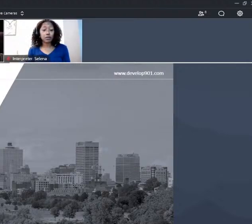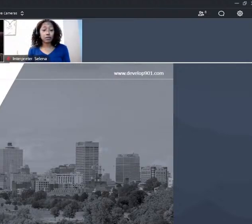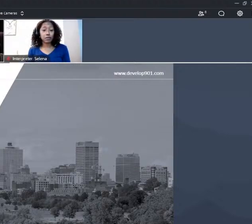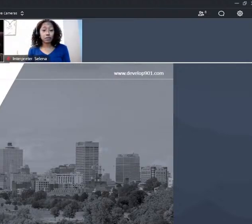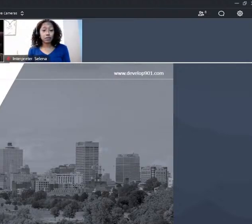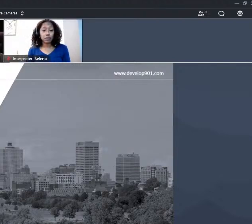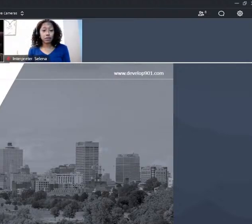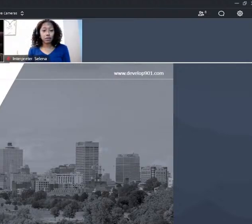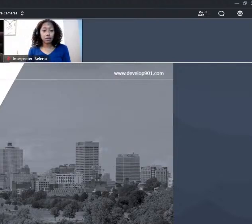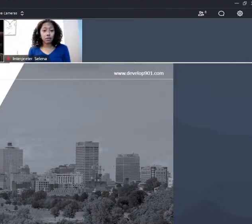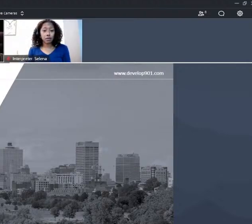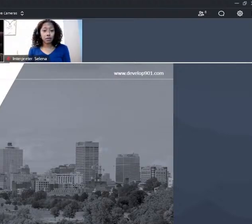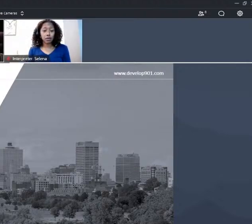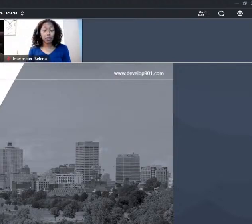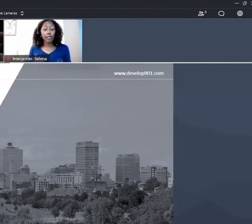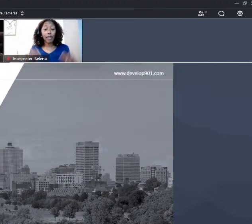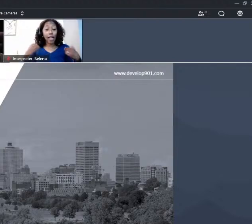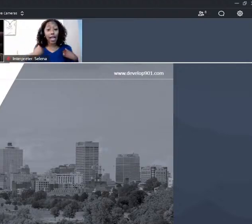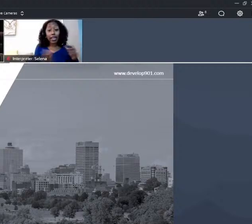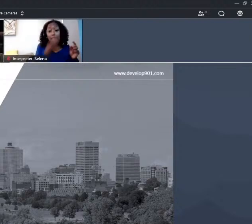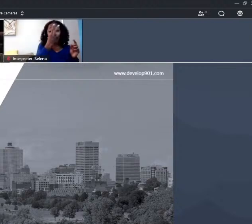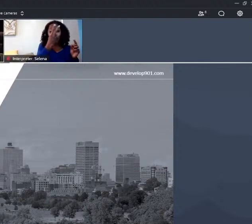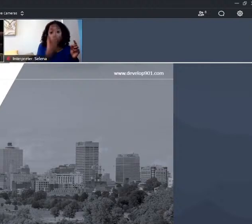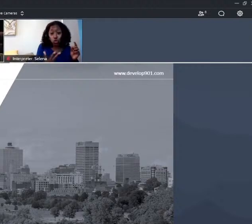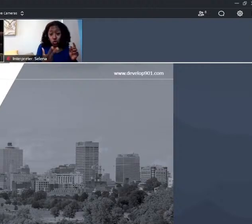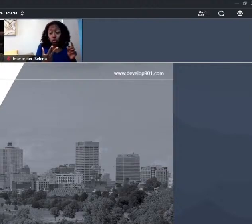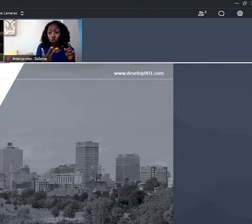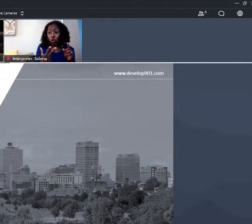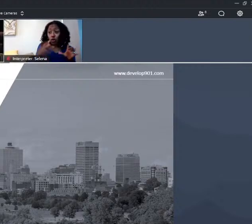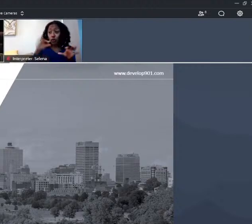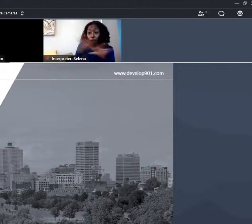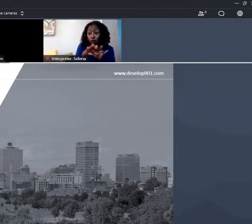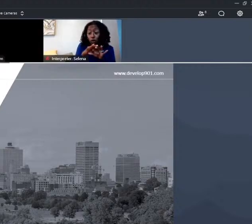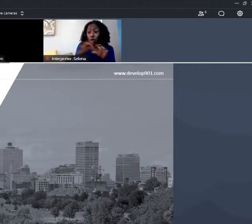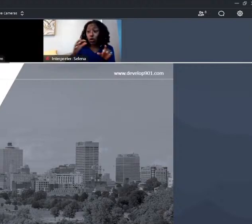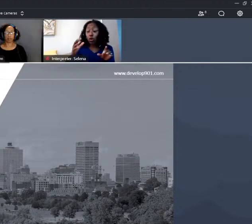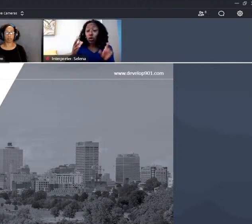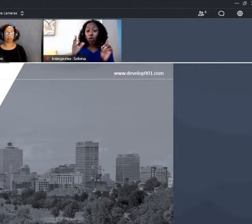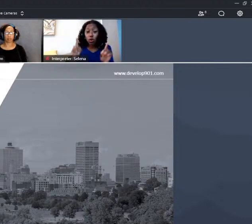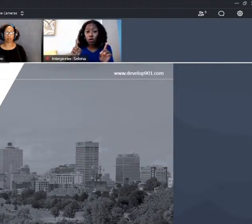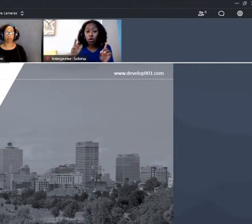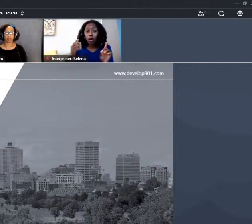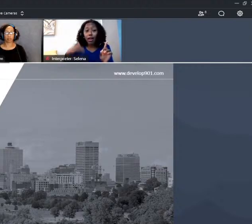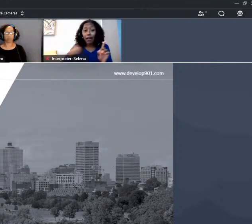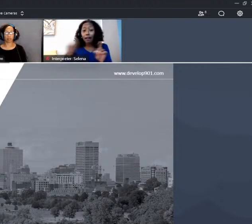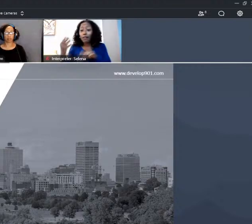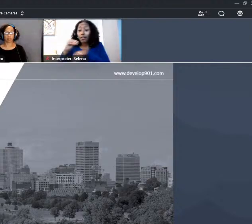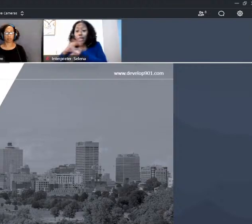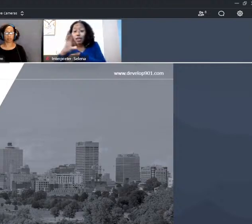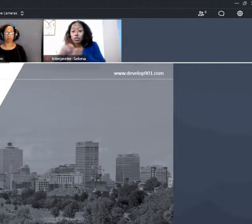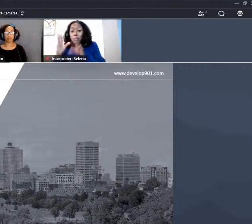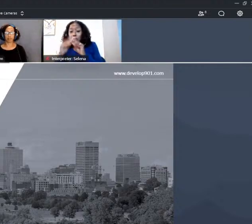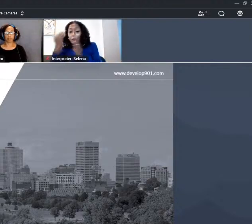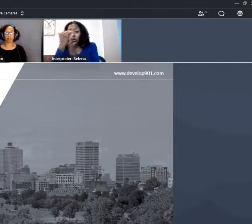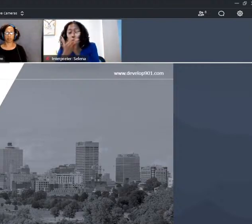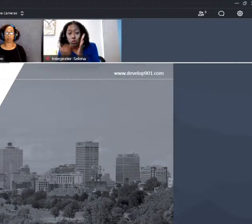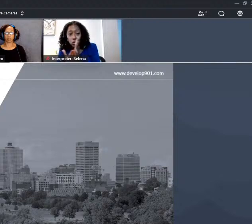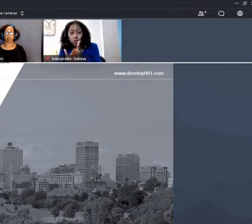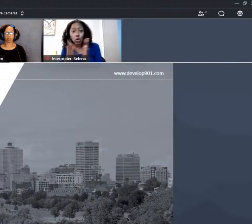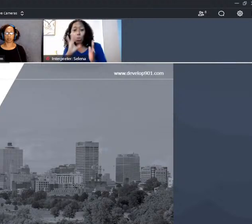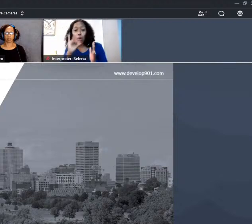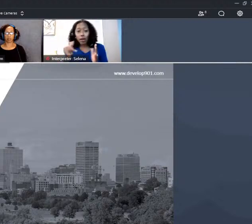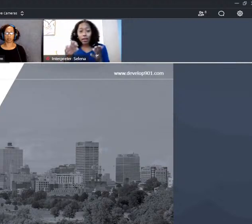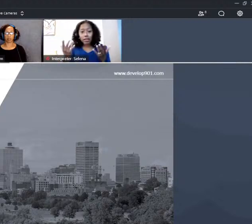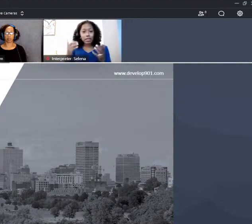I need a two-thirds vote to call the question. Why don't we do this? Because I have other council members in the queue. Why don't we hear from them if that's